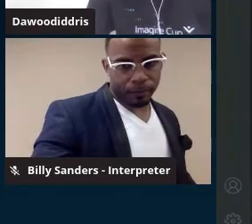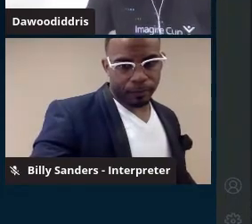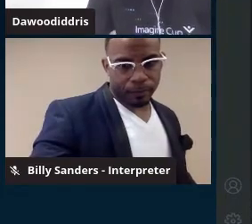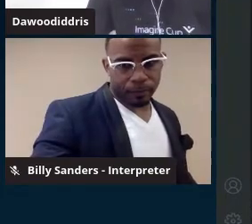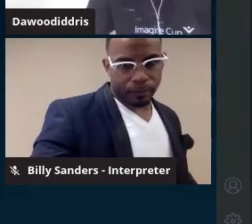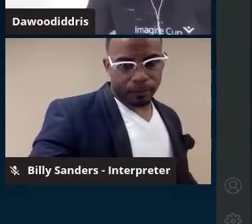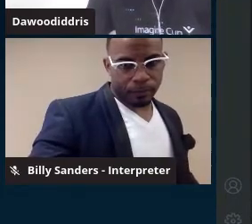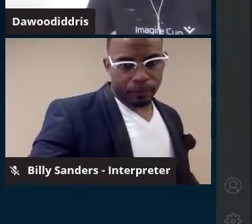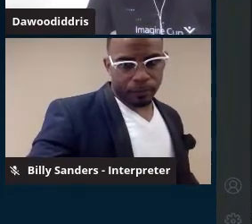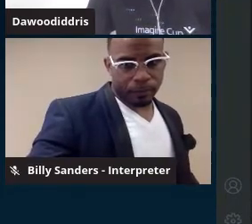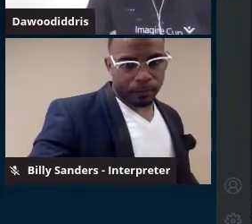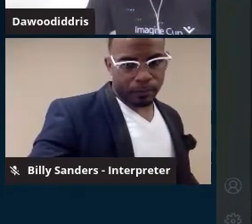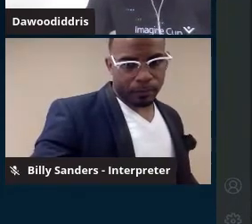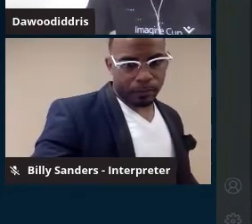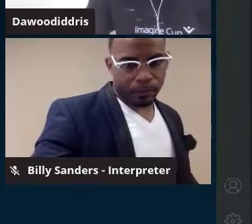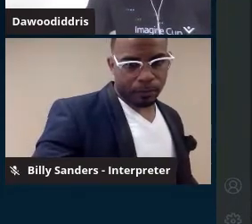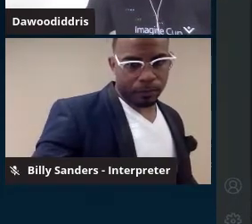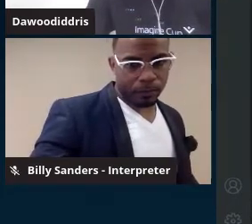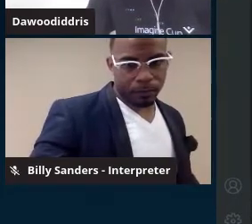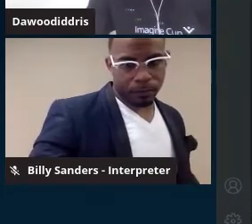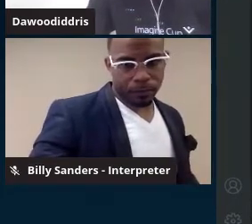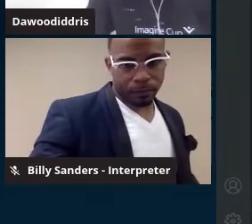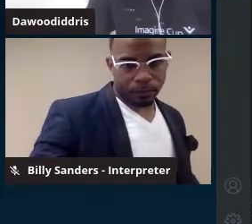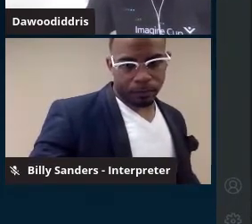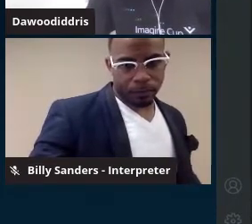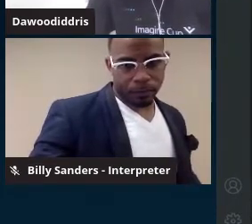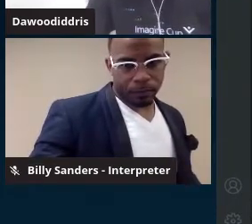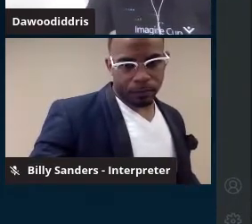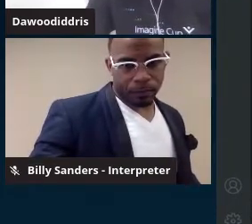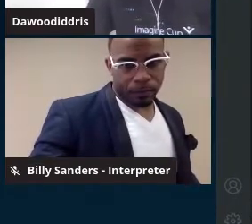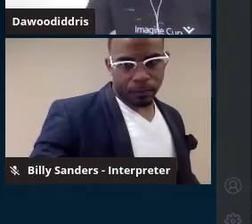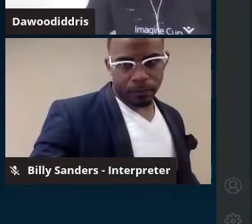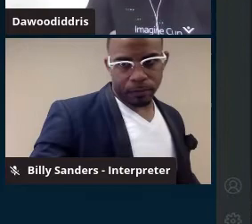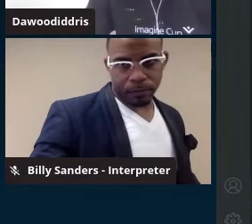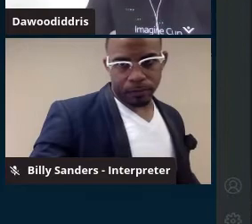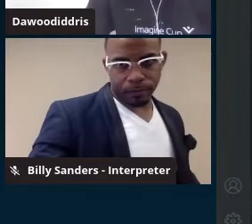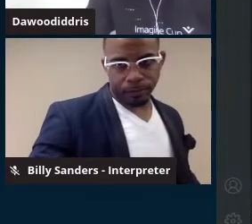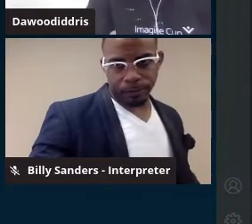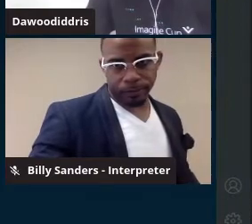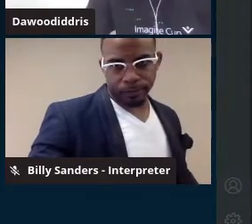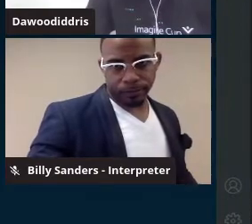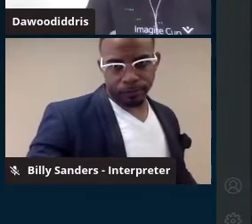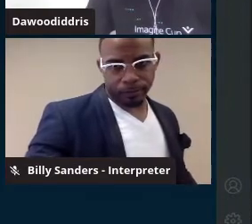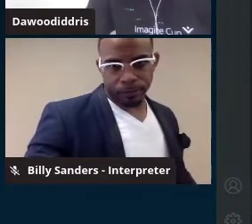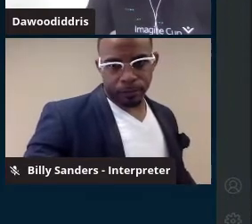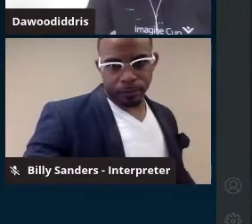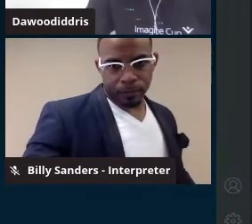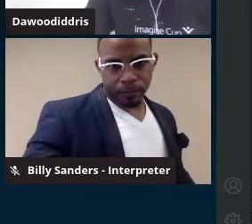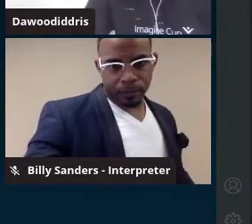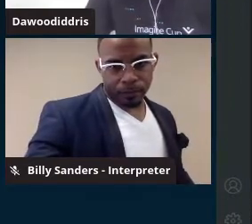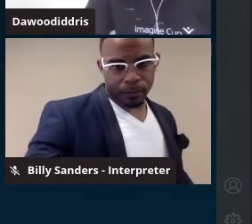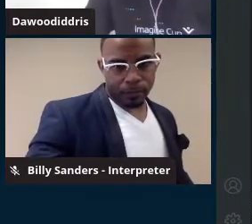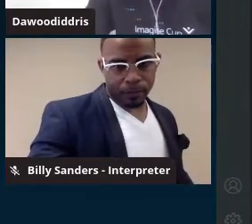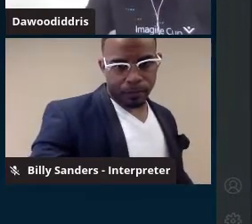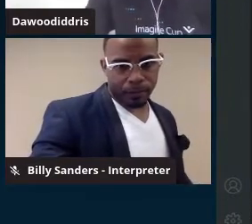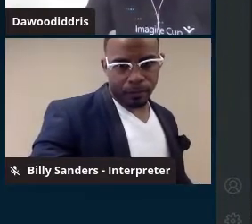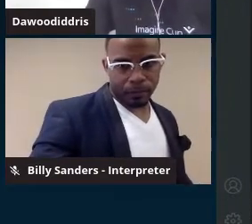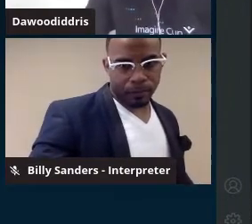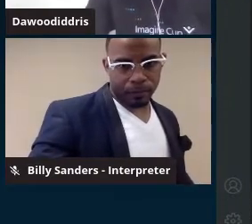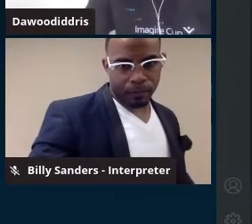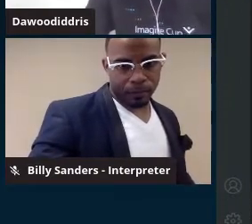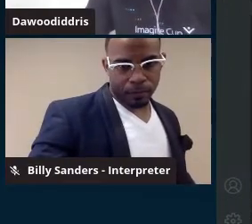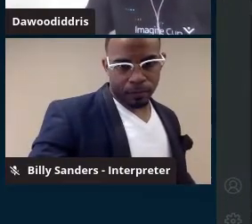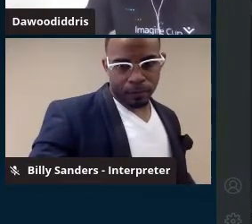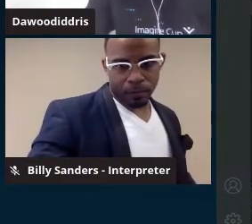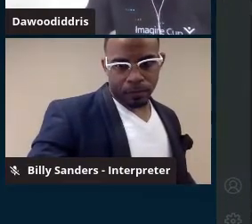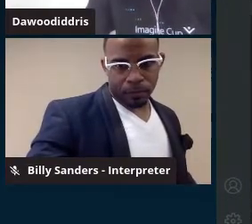Okay, so to connect to our database, we know that whenever we call this particular file, it's going to return a database instance for us, right?